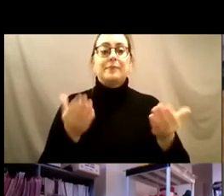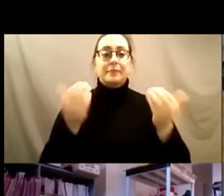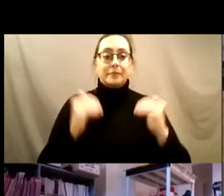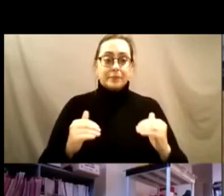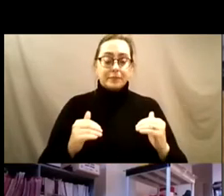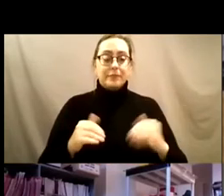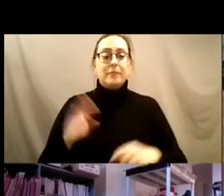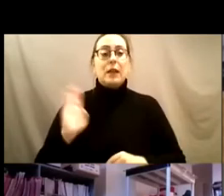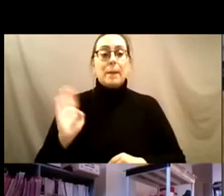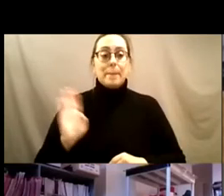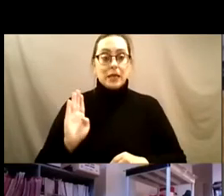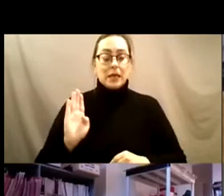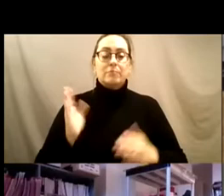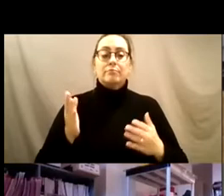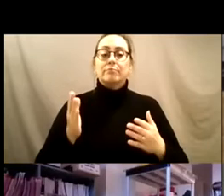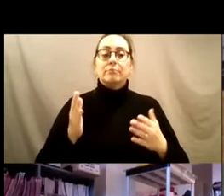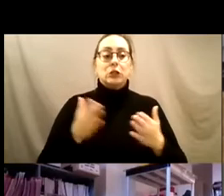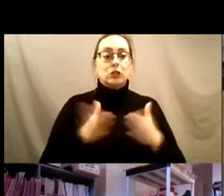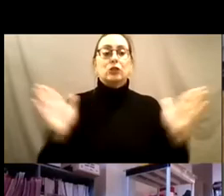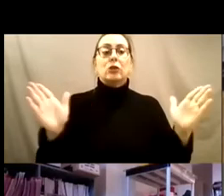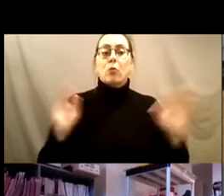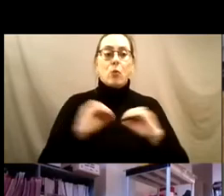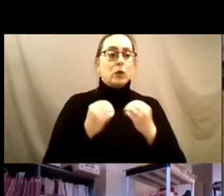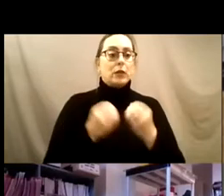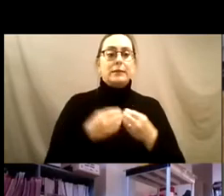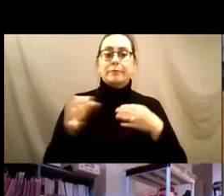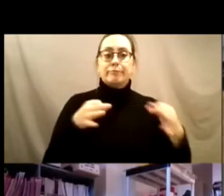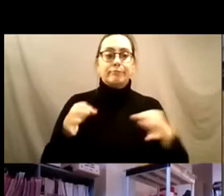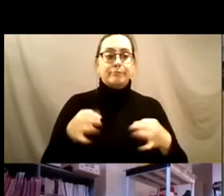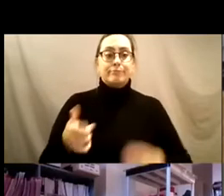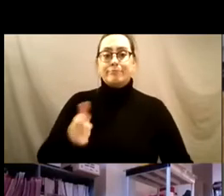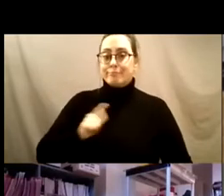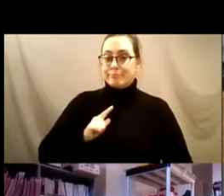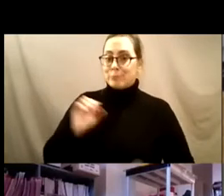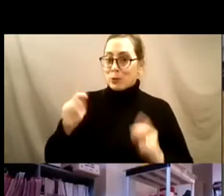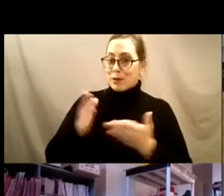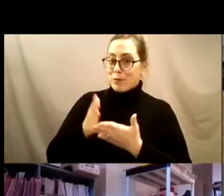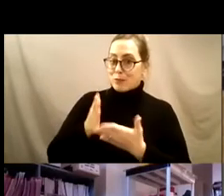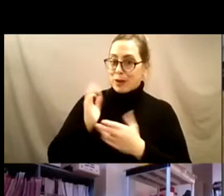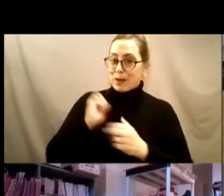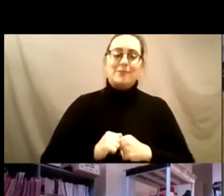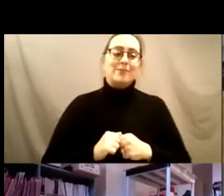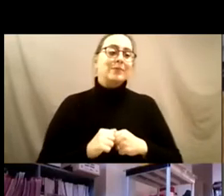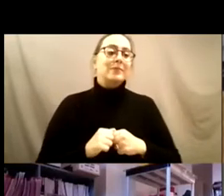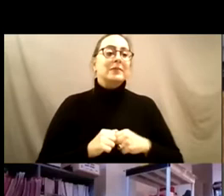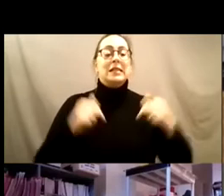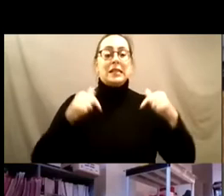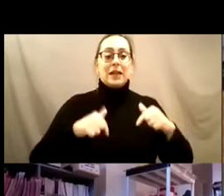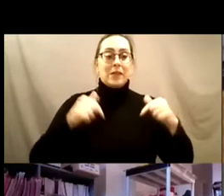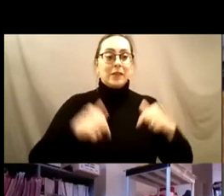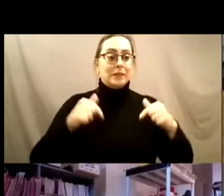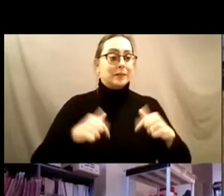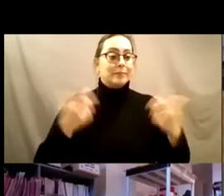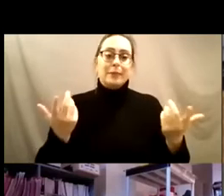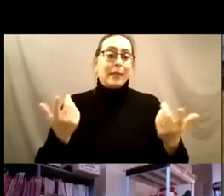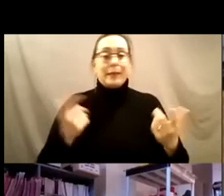4B, overview of the organization. All Janelle. right. Okay, so this is probably not going to be anything new